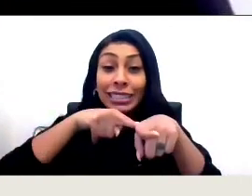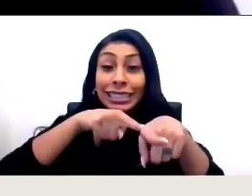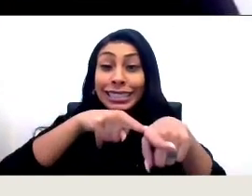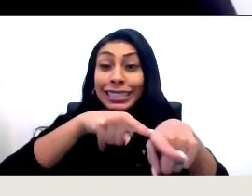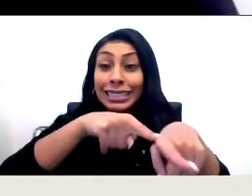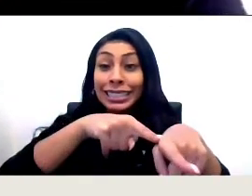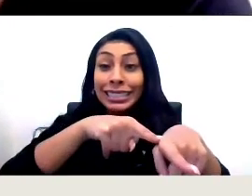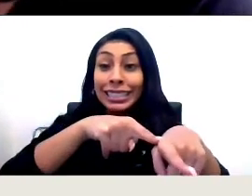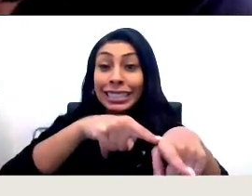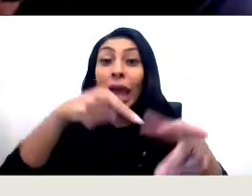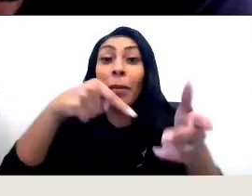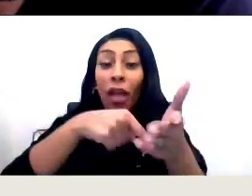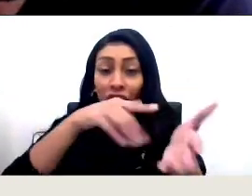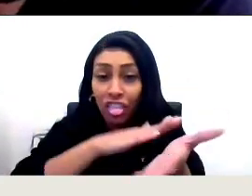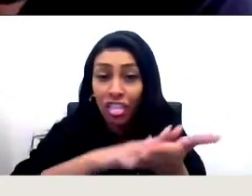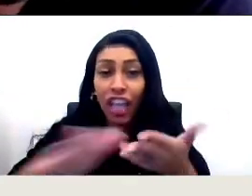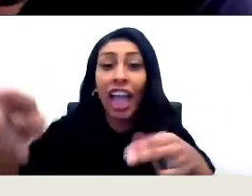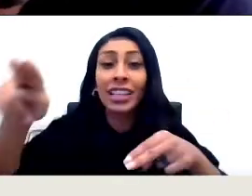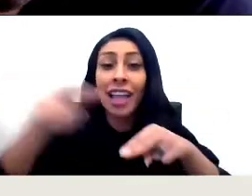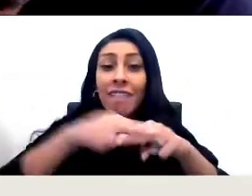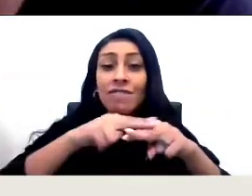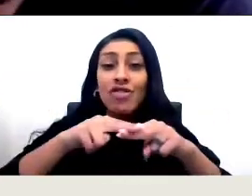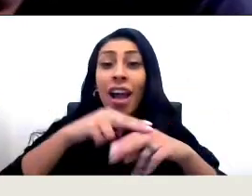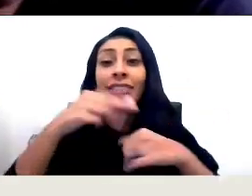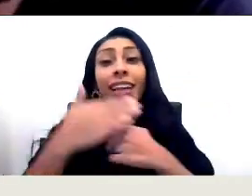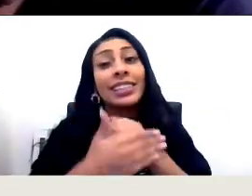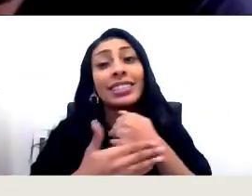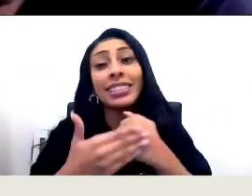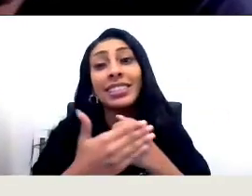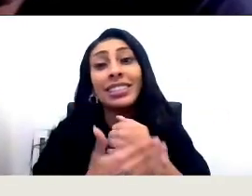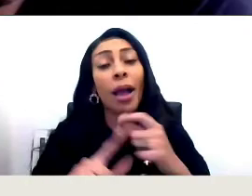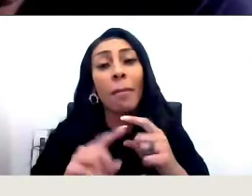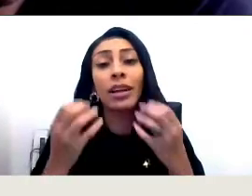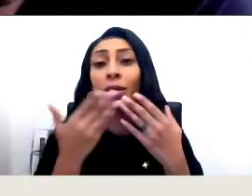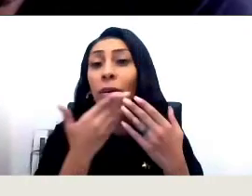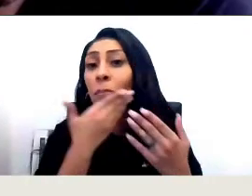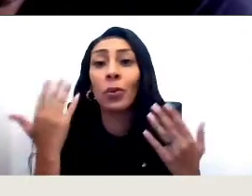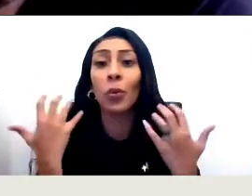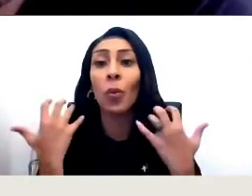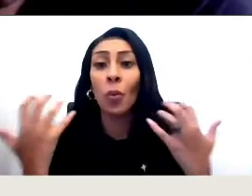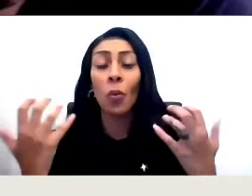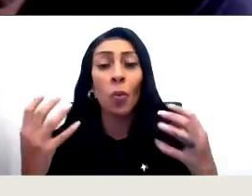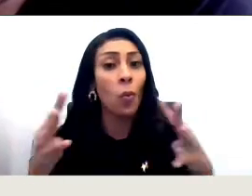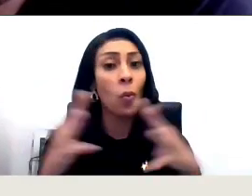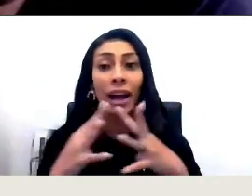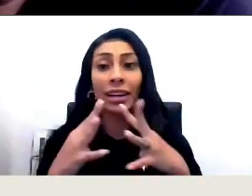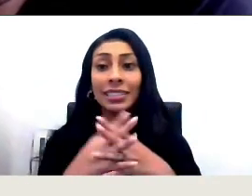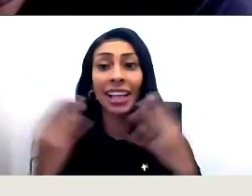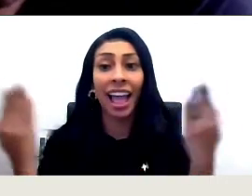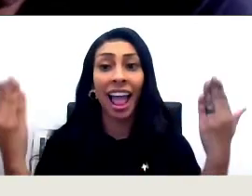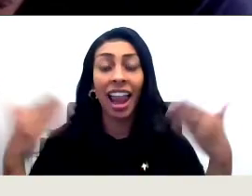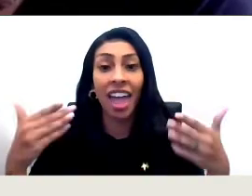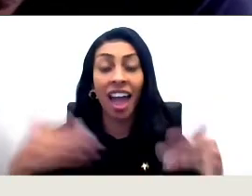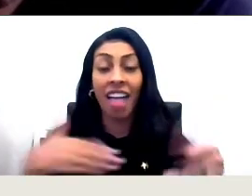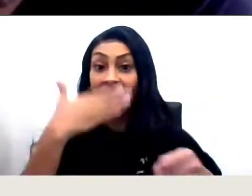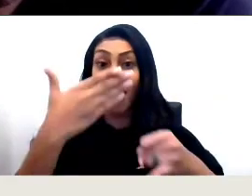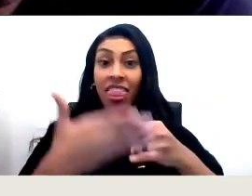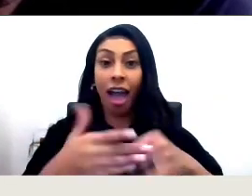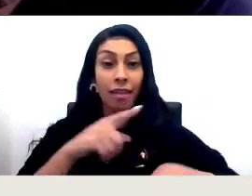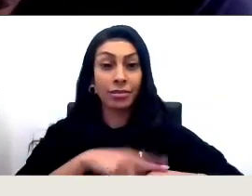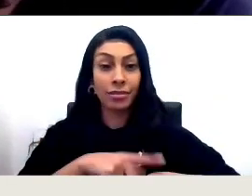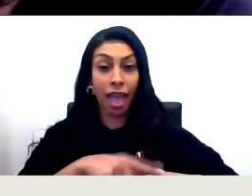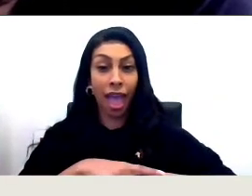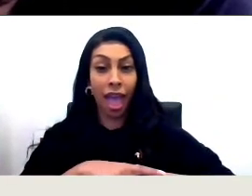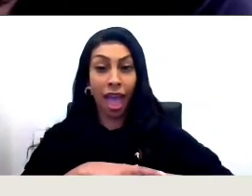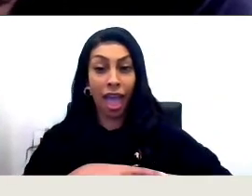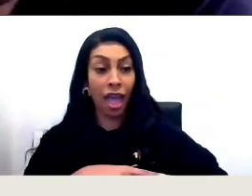the shows on Thursday, Friday, and Saturday, but we wouldn't have anyone. So Wednesday night was the last time we could